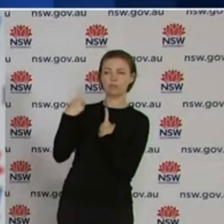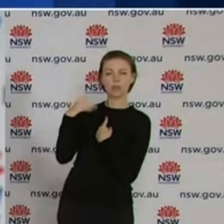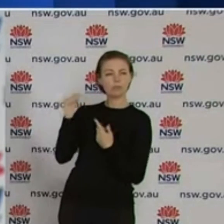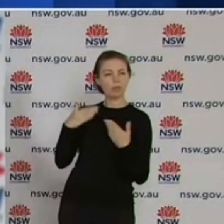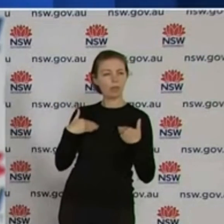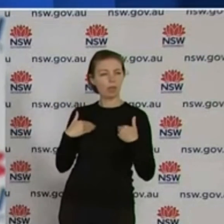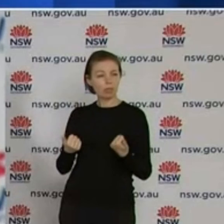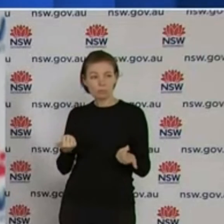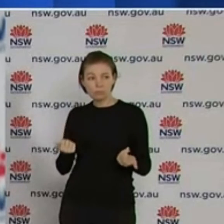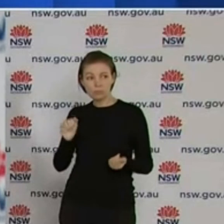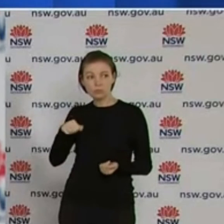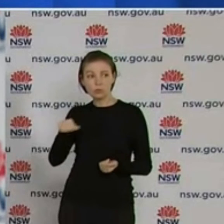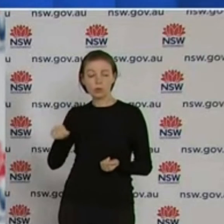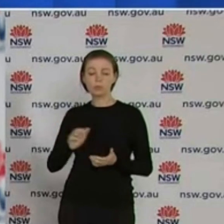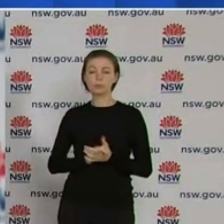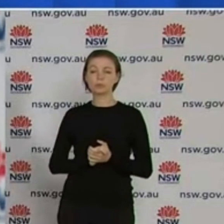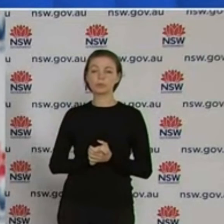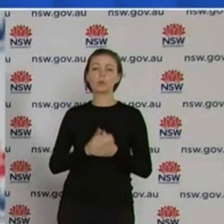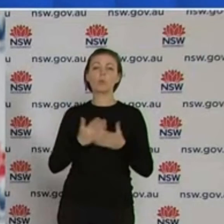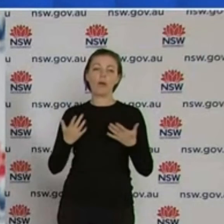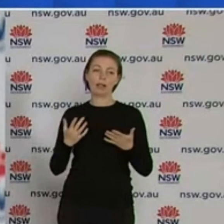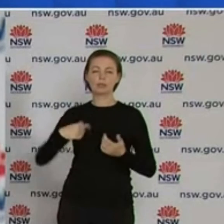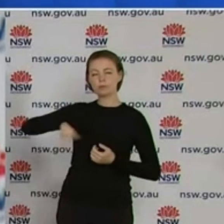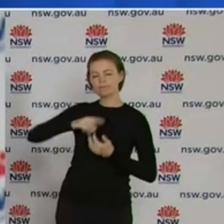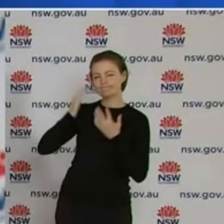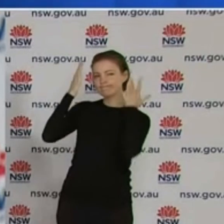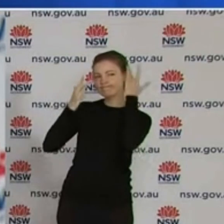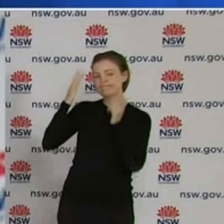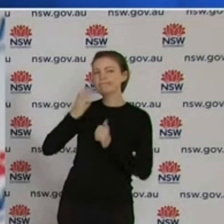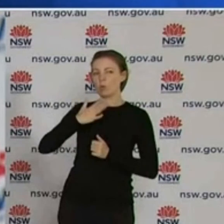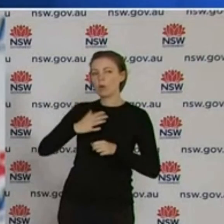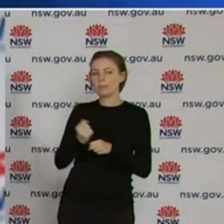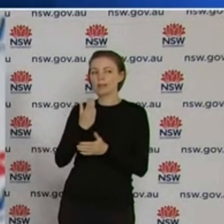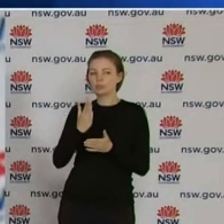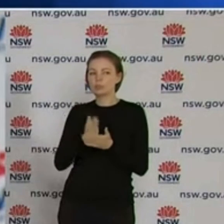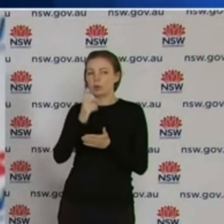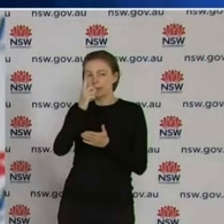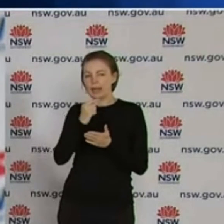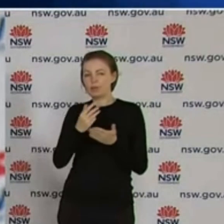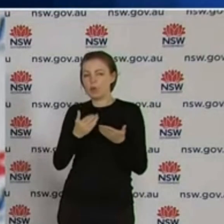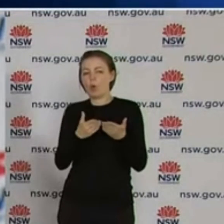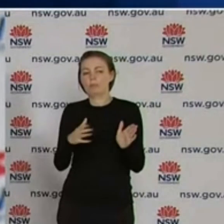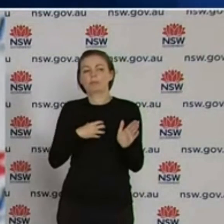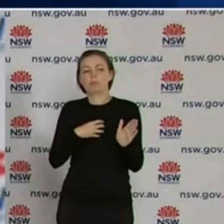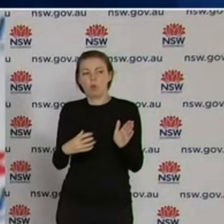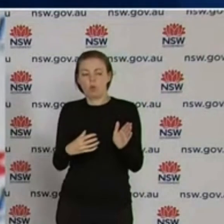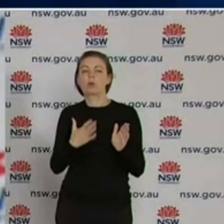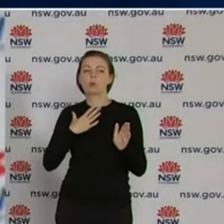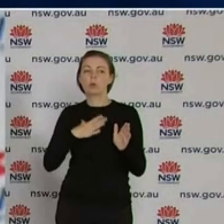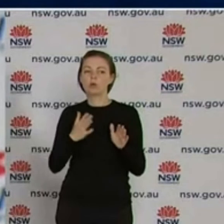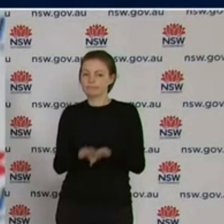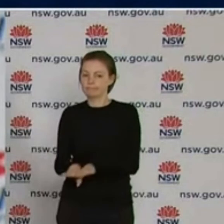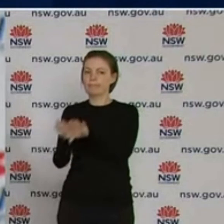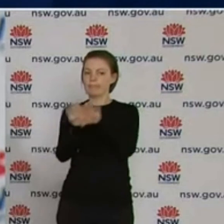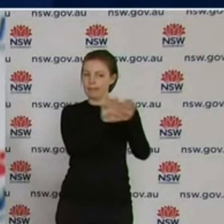in those areas of concern, and we're very keen to make sure that whenever we relax anything moving forward, that it applies to everybody across the board. And so